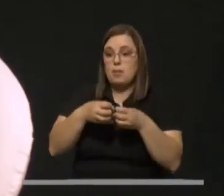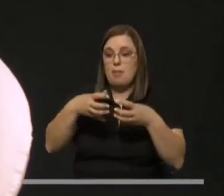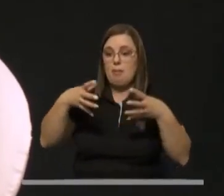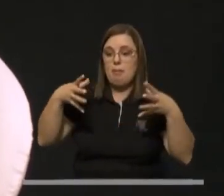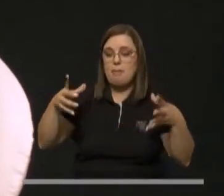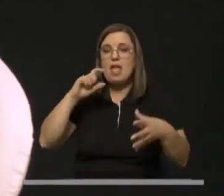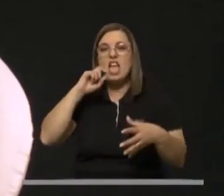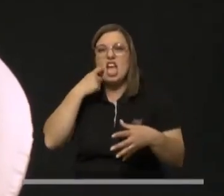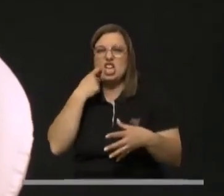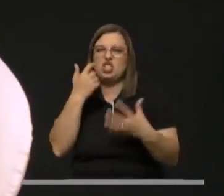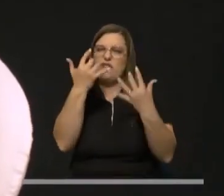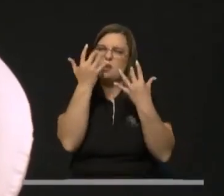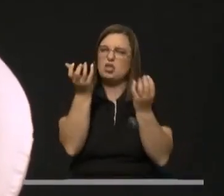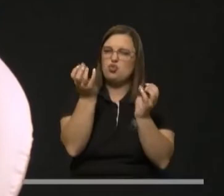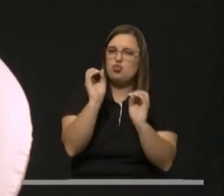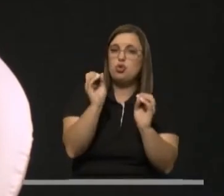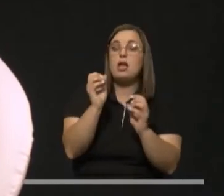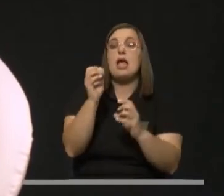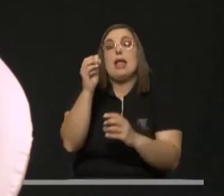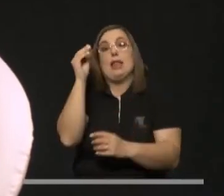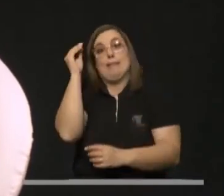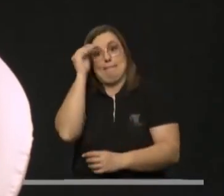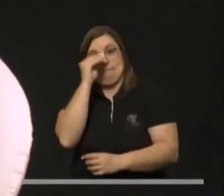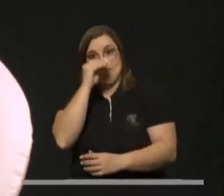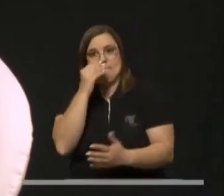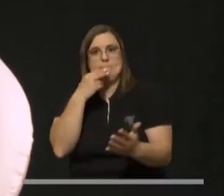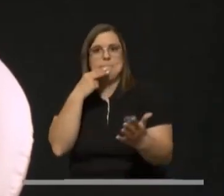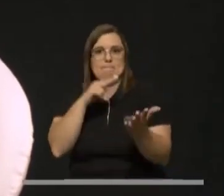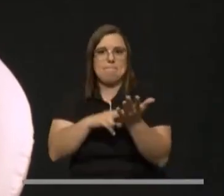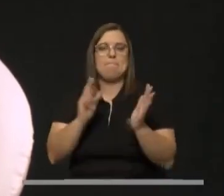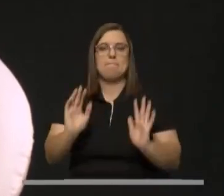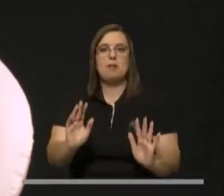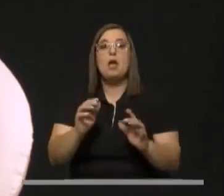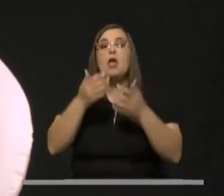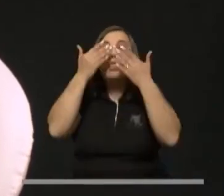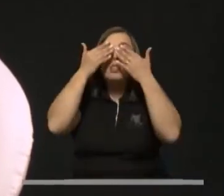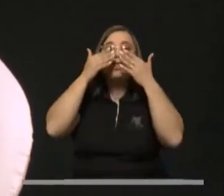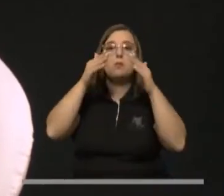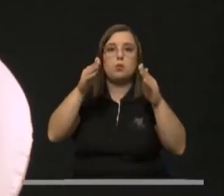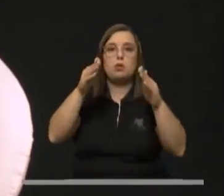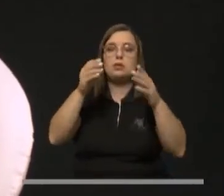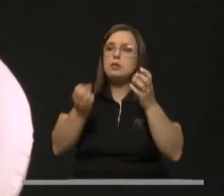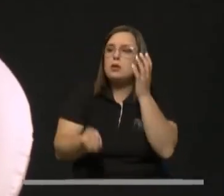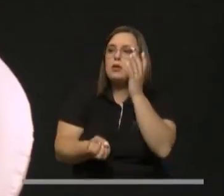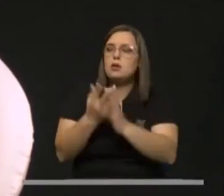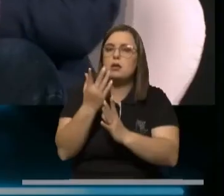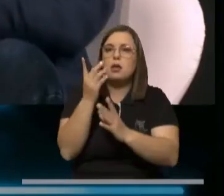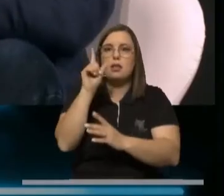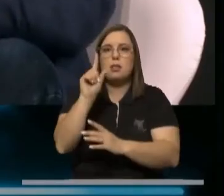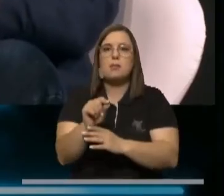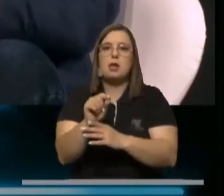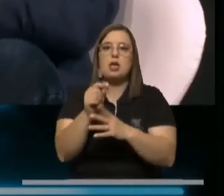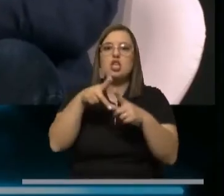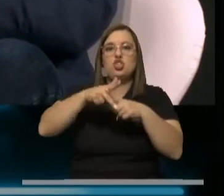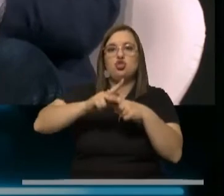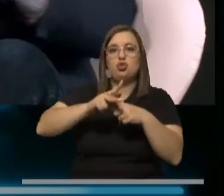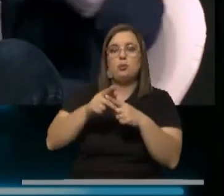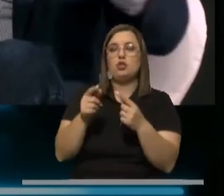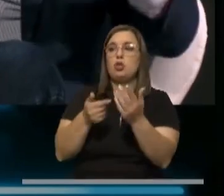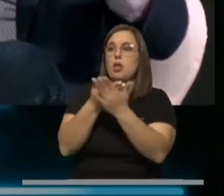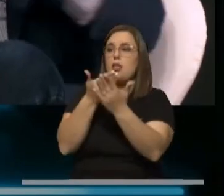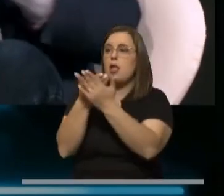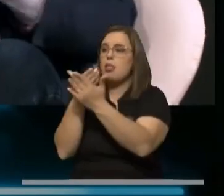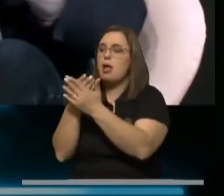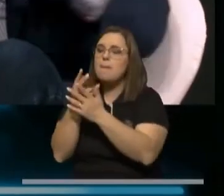way that democracy increases the risk of fake news. Democracy is creating instruments which